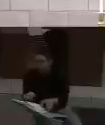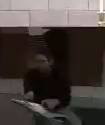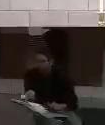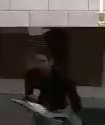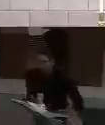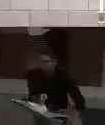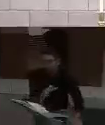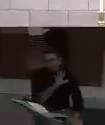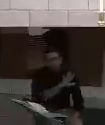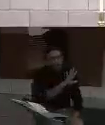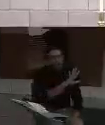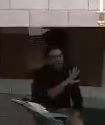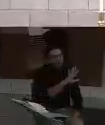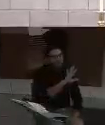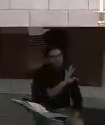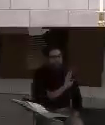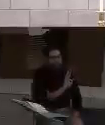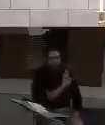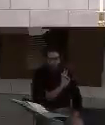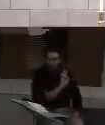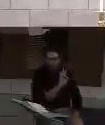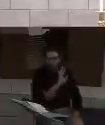number 547.